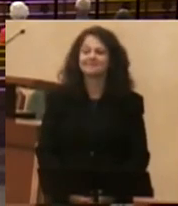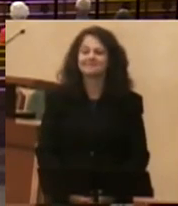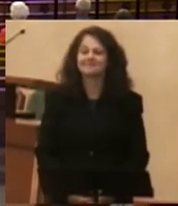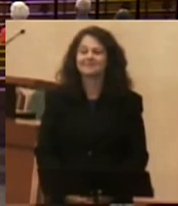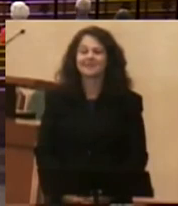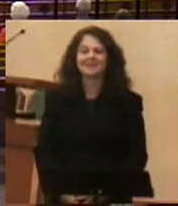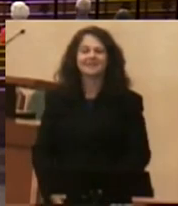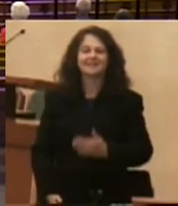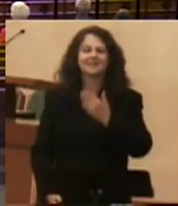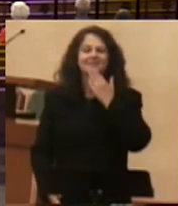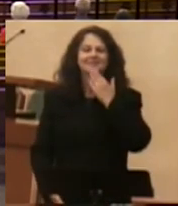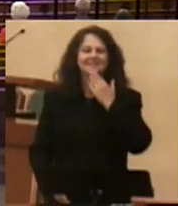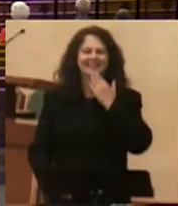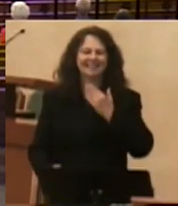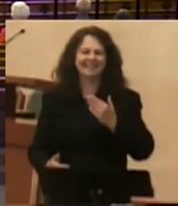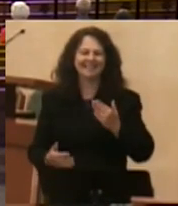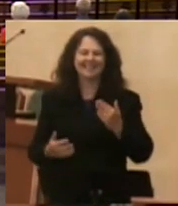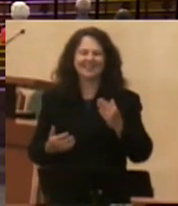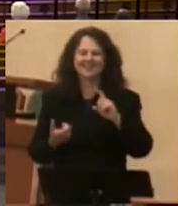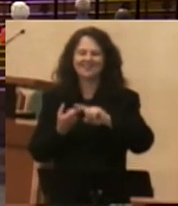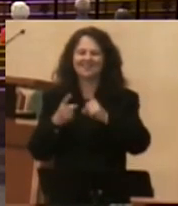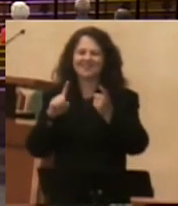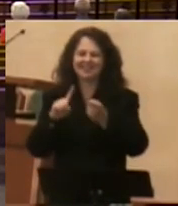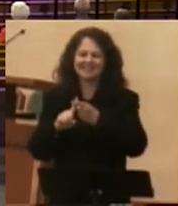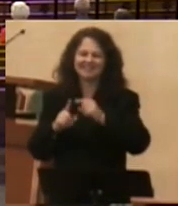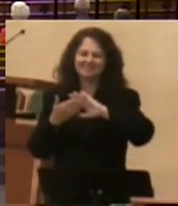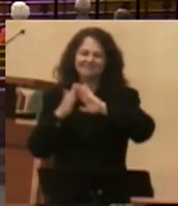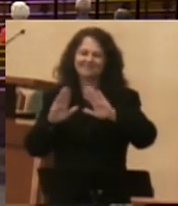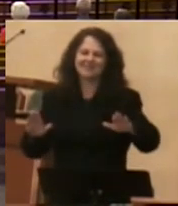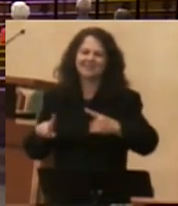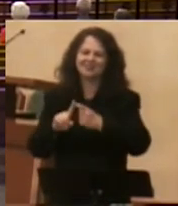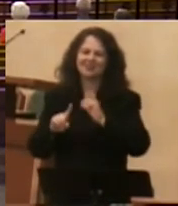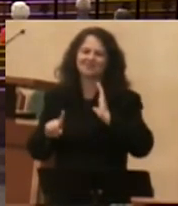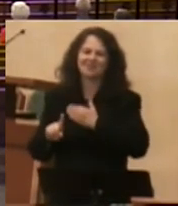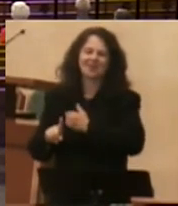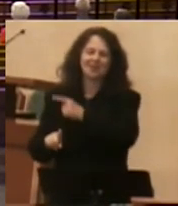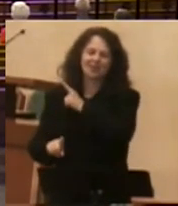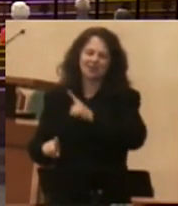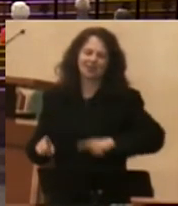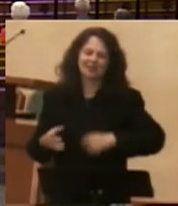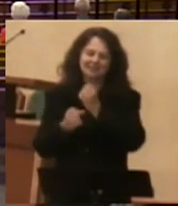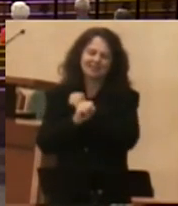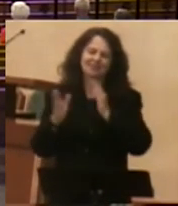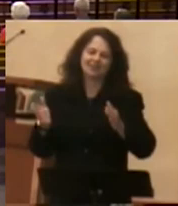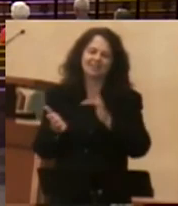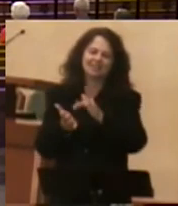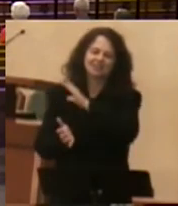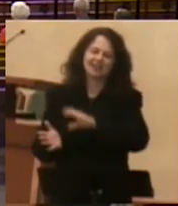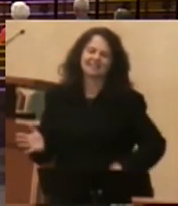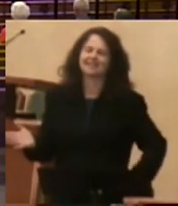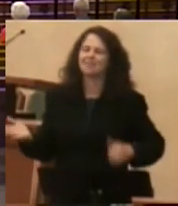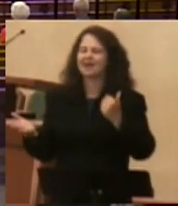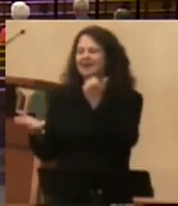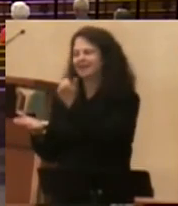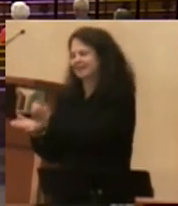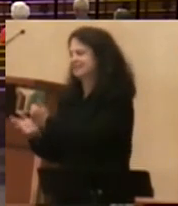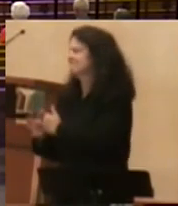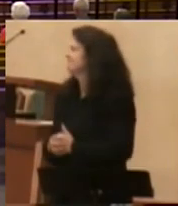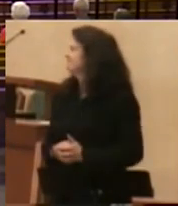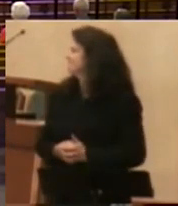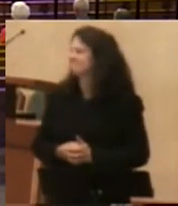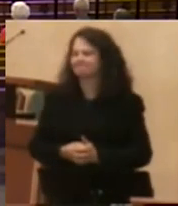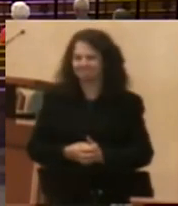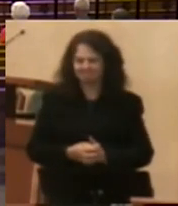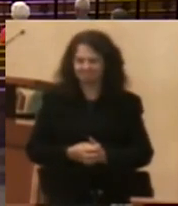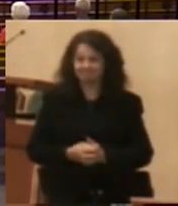Dear friends in Christ, grace to you and peace from God our Father and our Lord and Savior, Jesus the Christ. Amen.